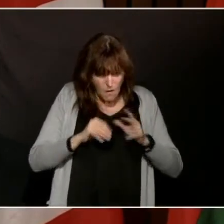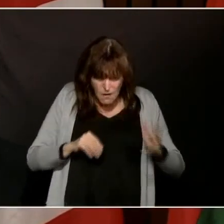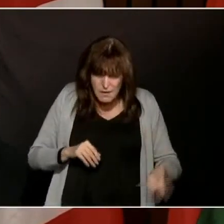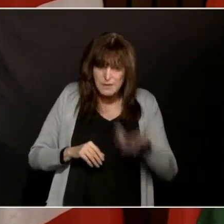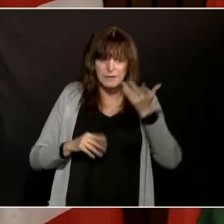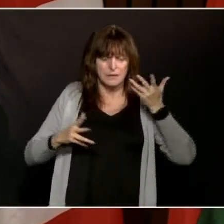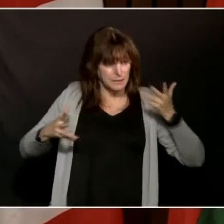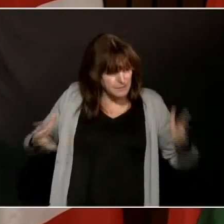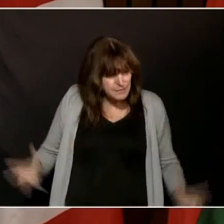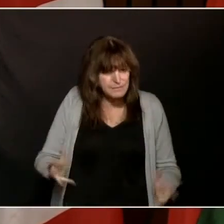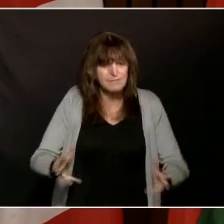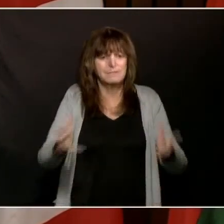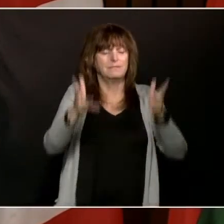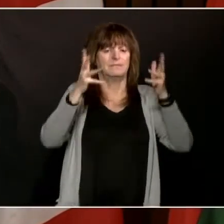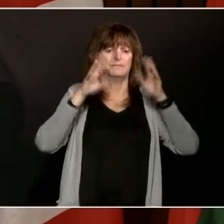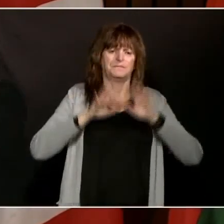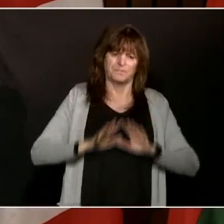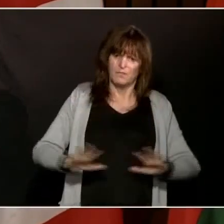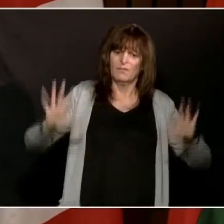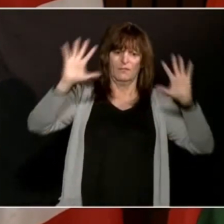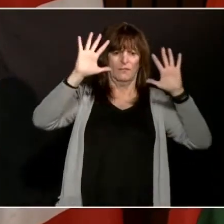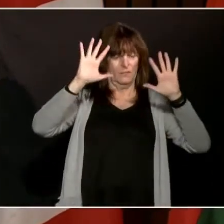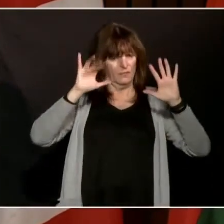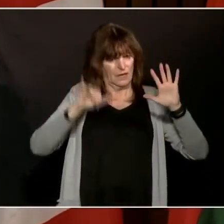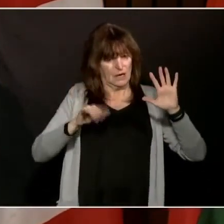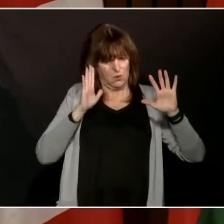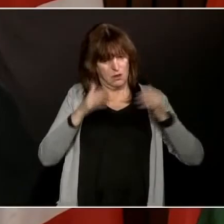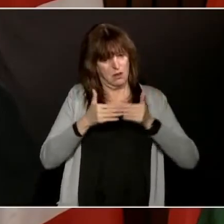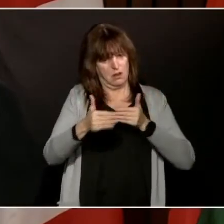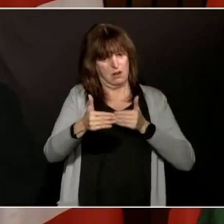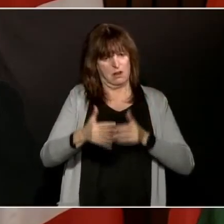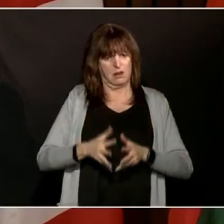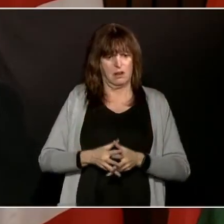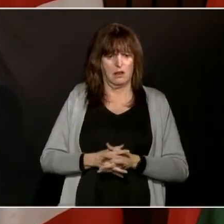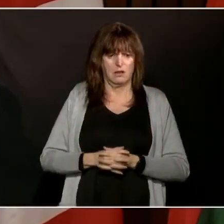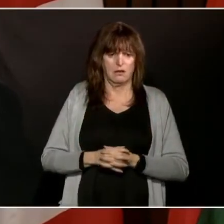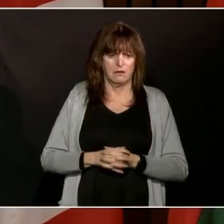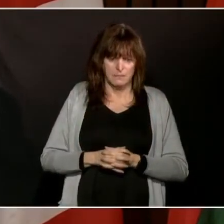So those are the efforts underway. Thank you. Last question.